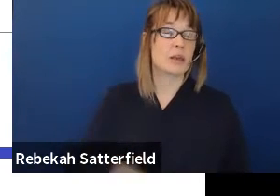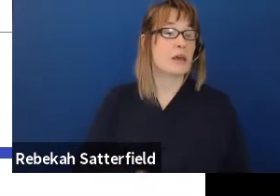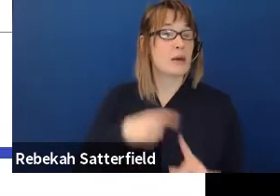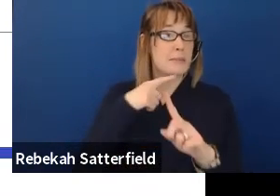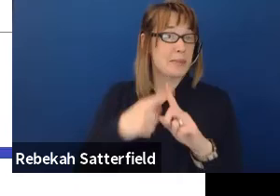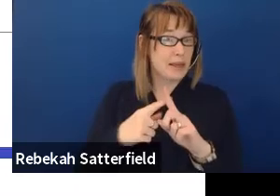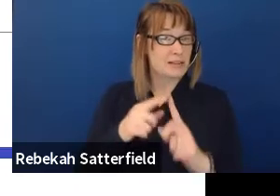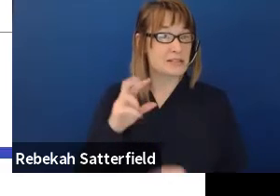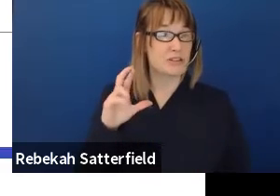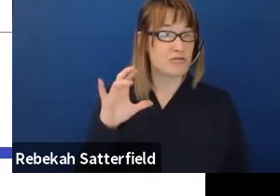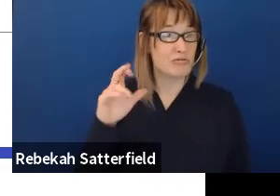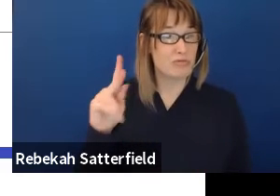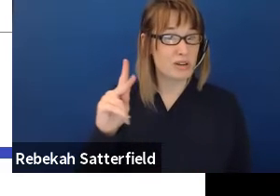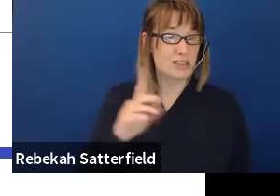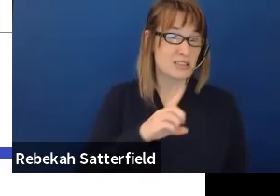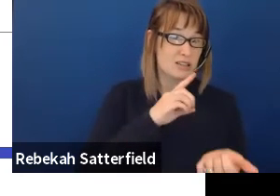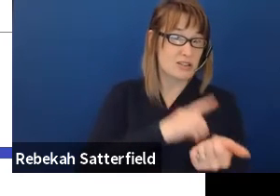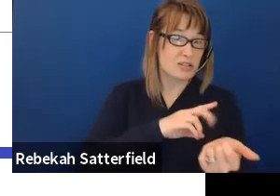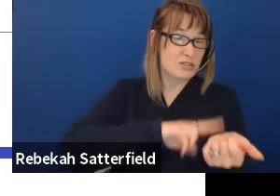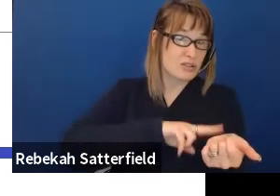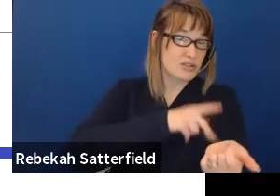more at risk is the provider themselves.